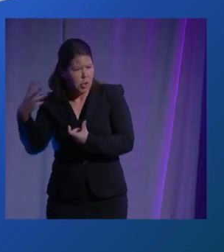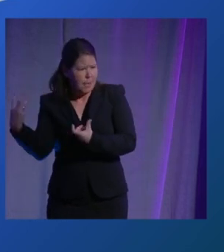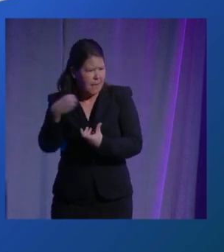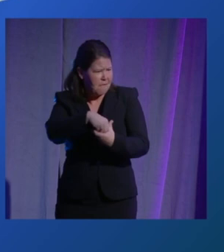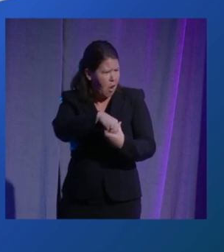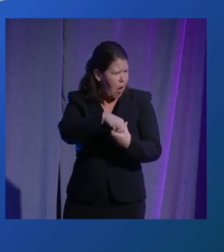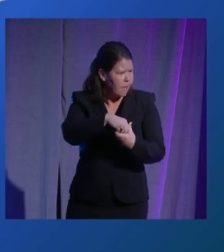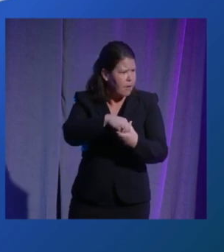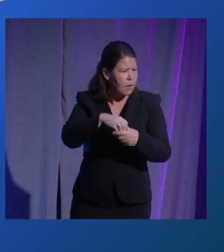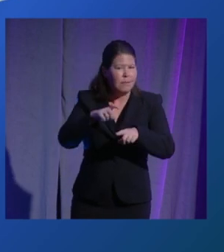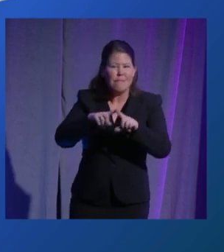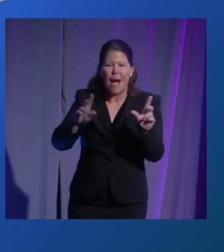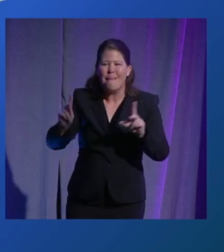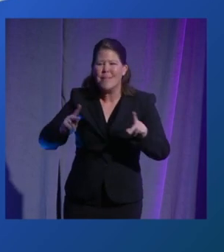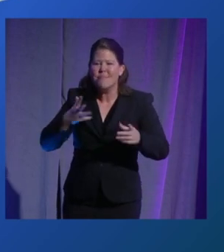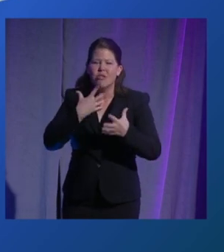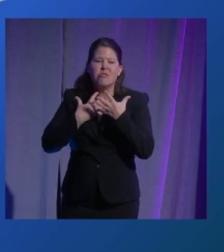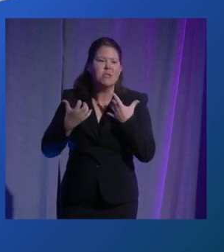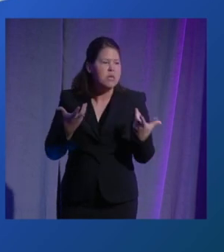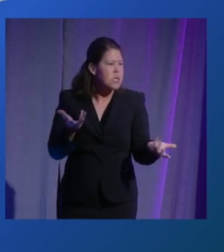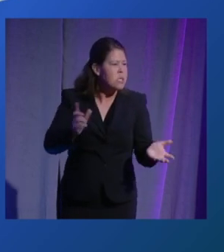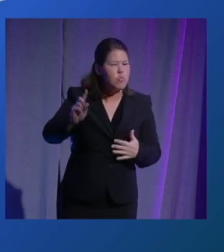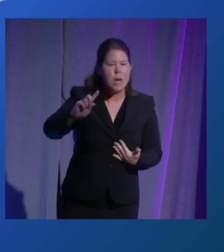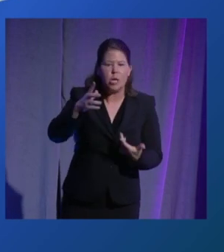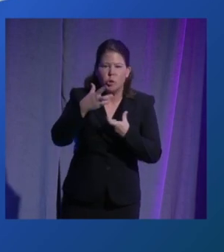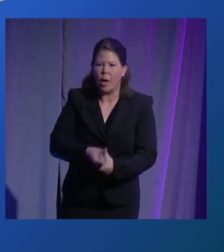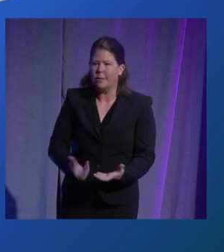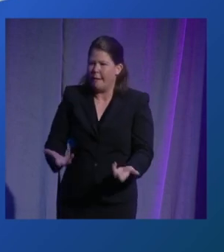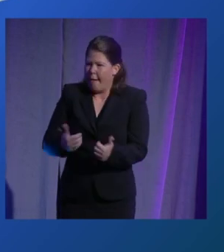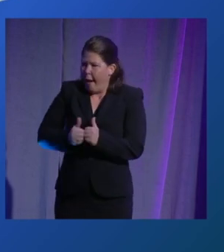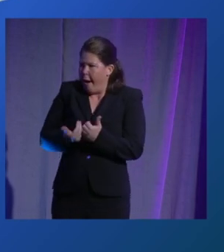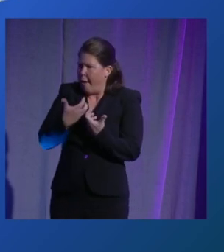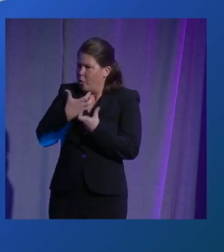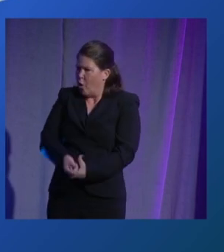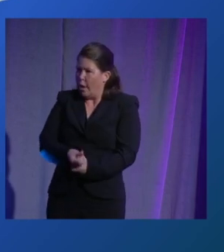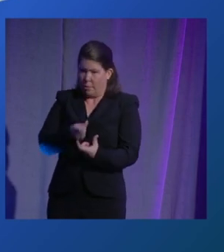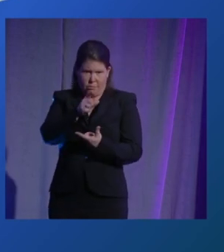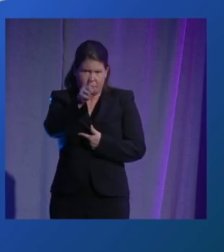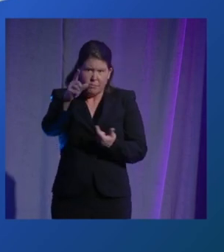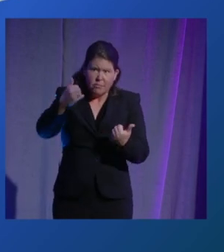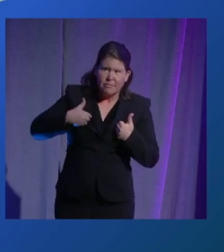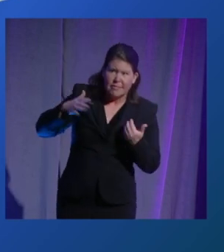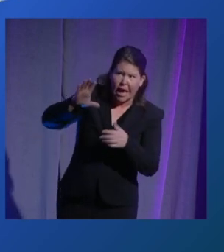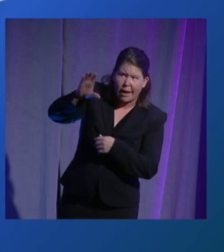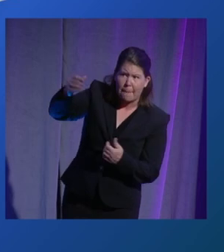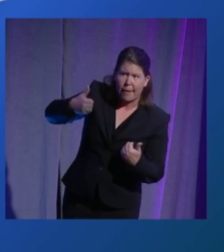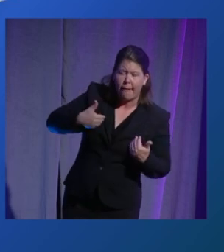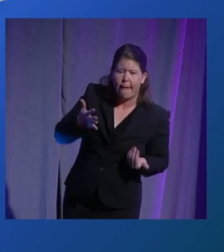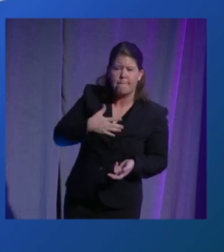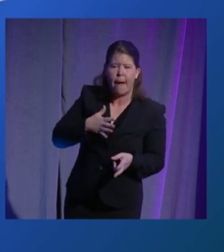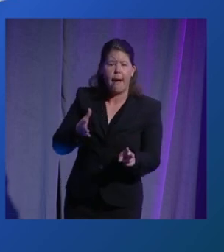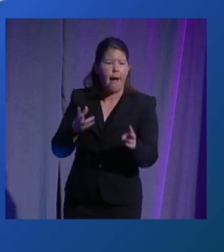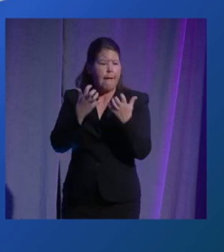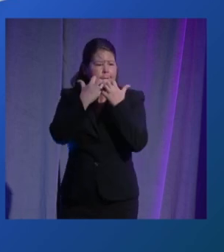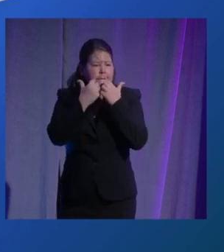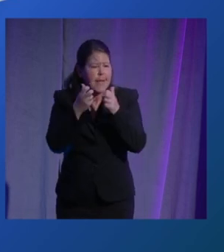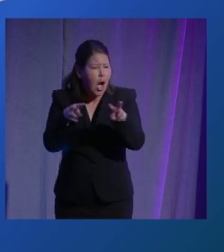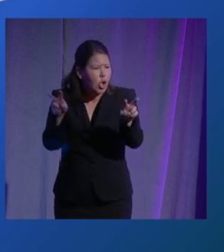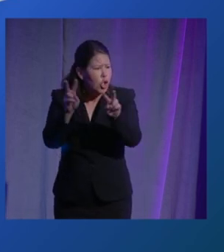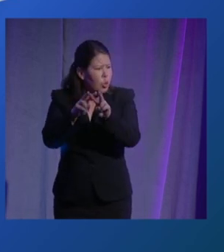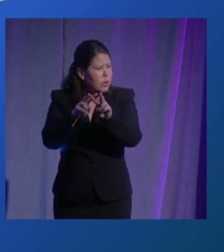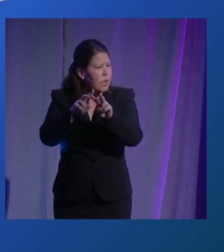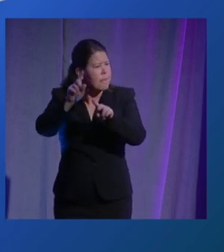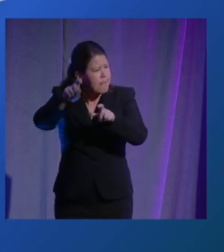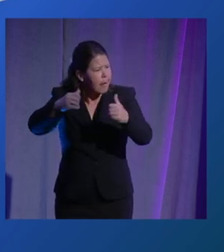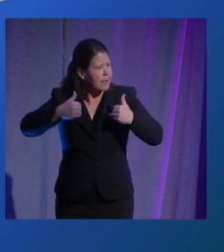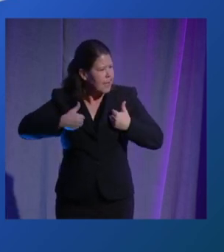trust they want to know where do my products come from do these people share my values and there has to be a kind of UPC I think for